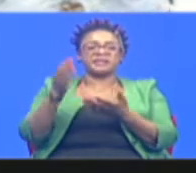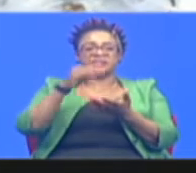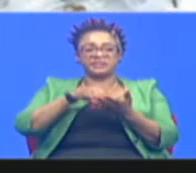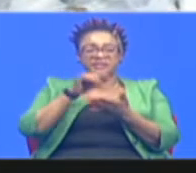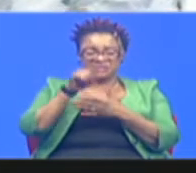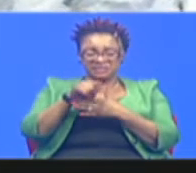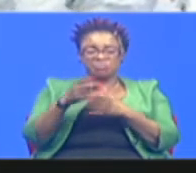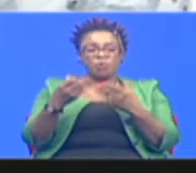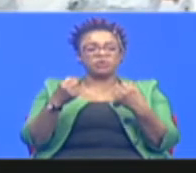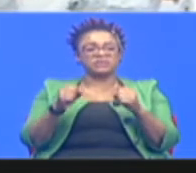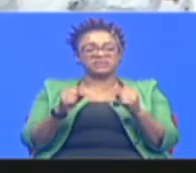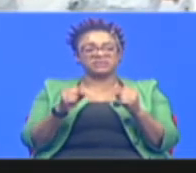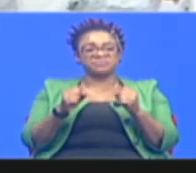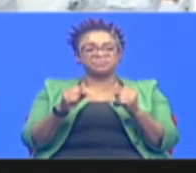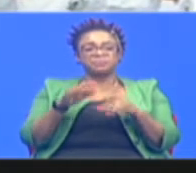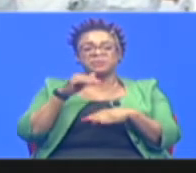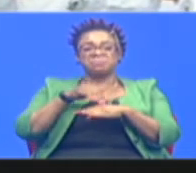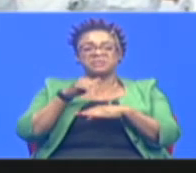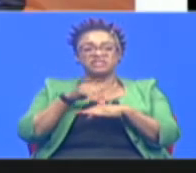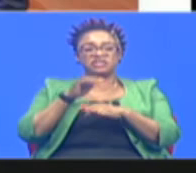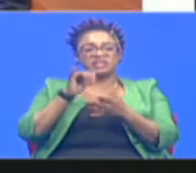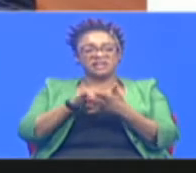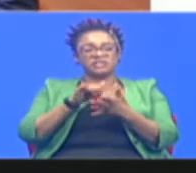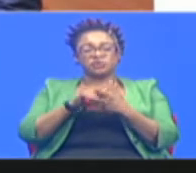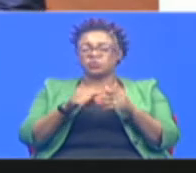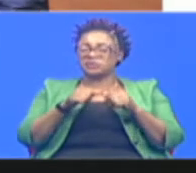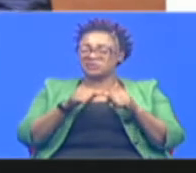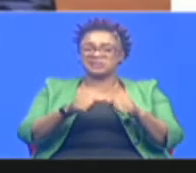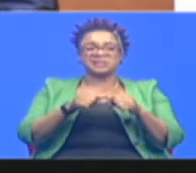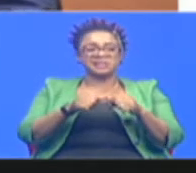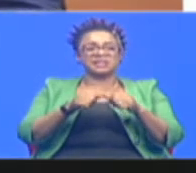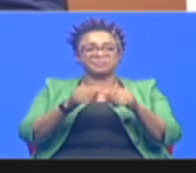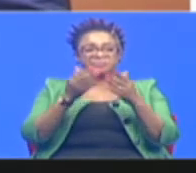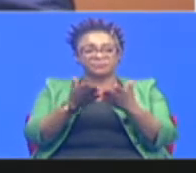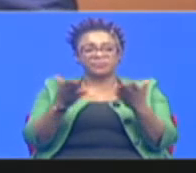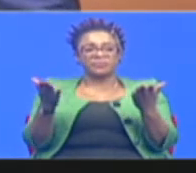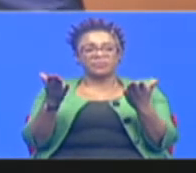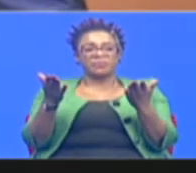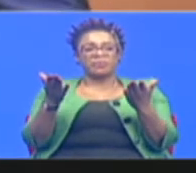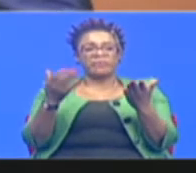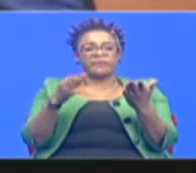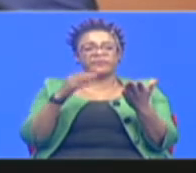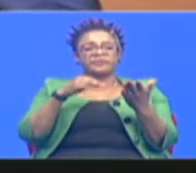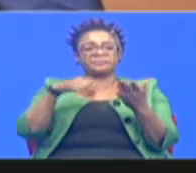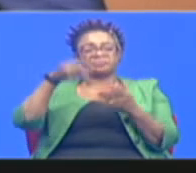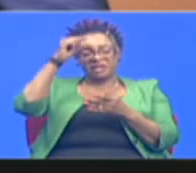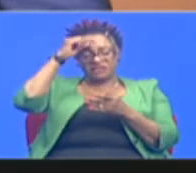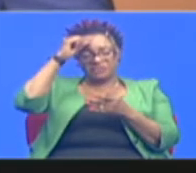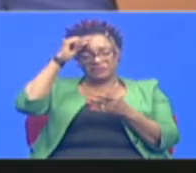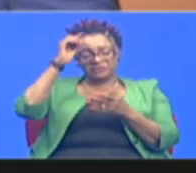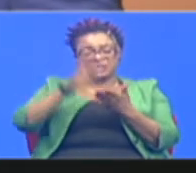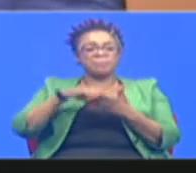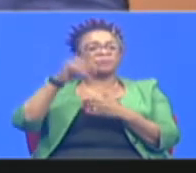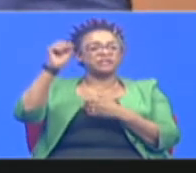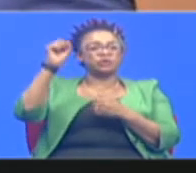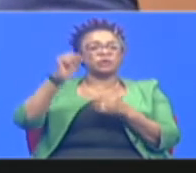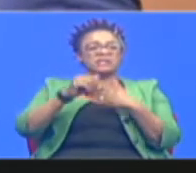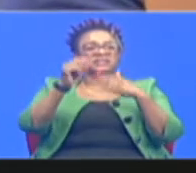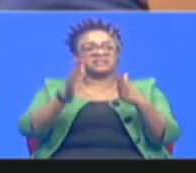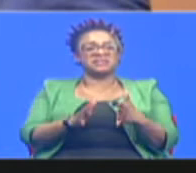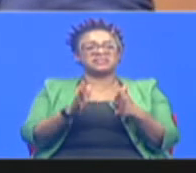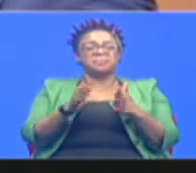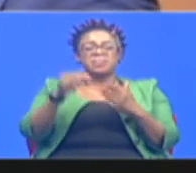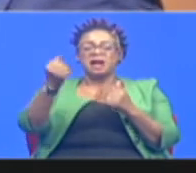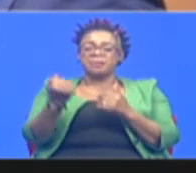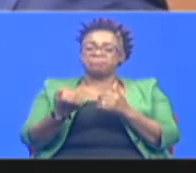boldness. A message that has consistently come across is that of the government and political leaders at large are abusive